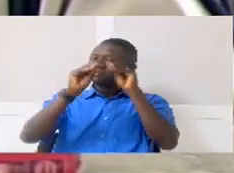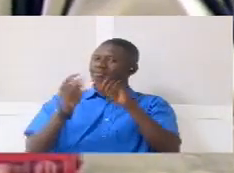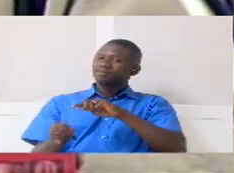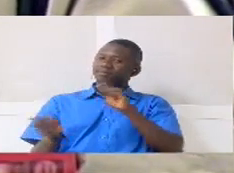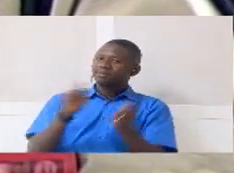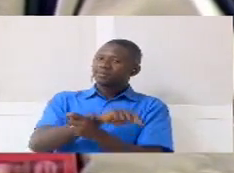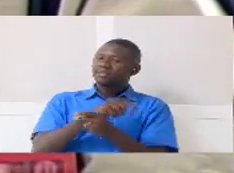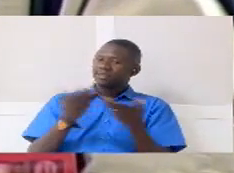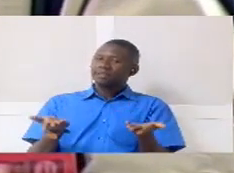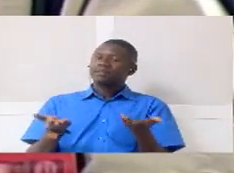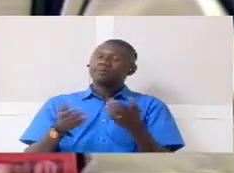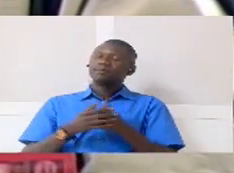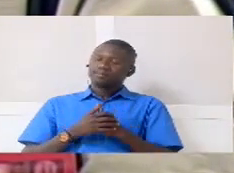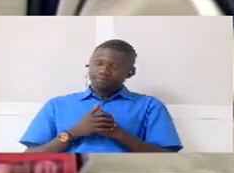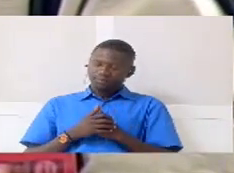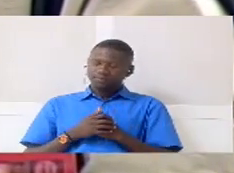him.